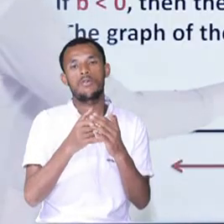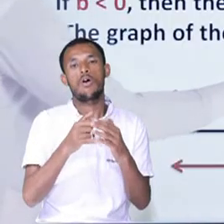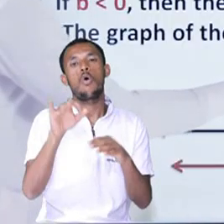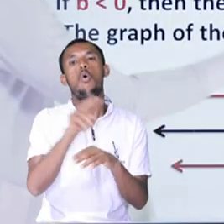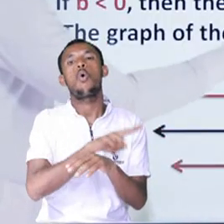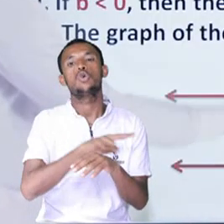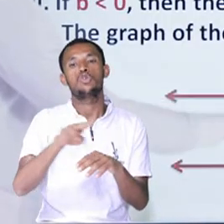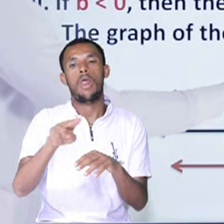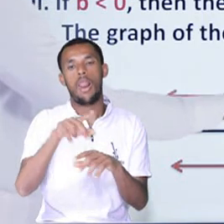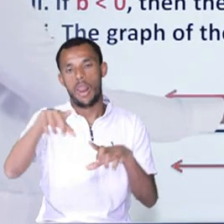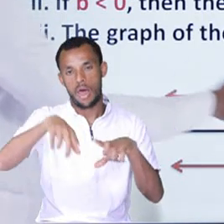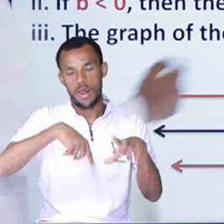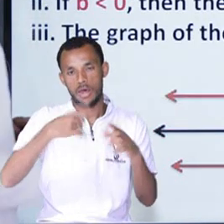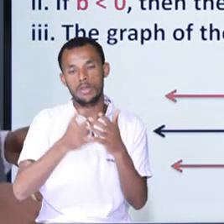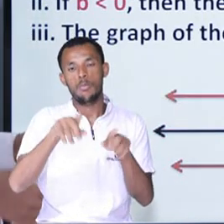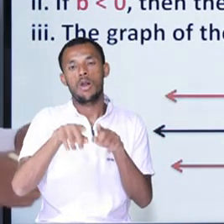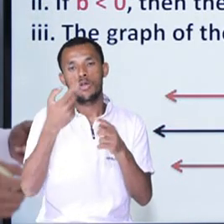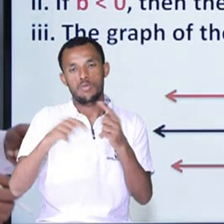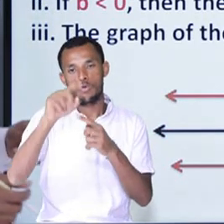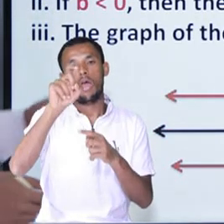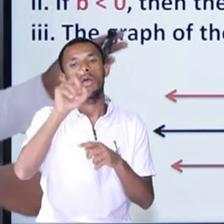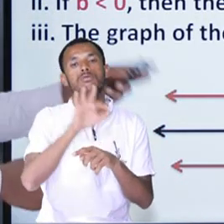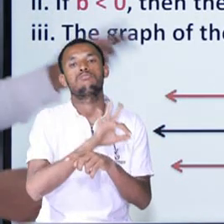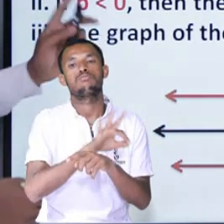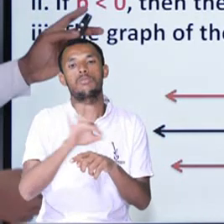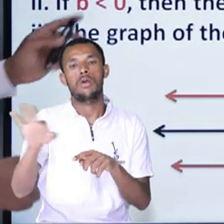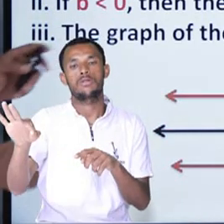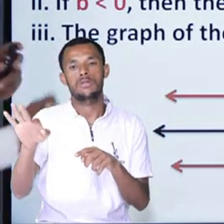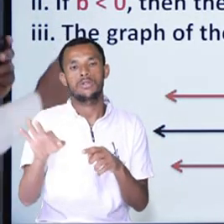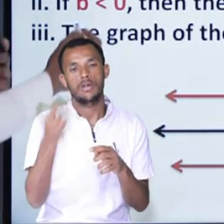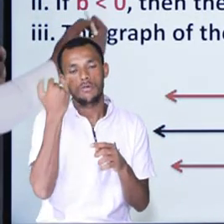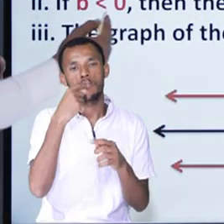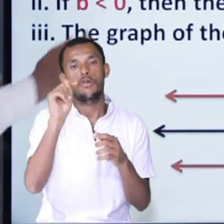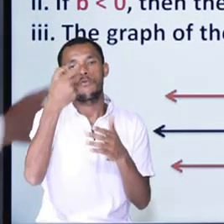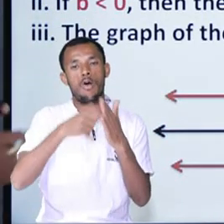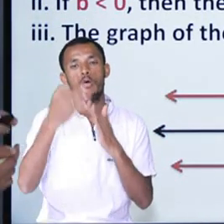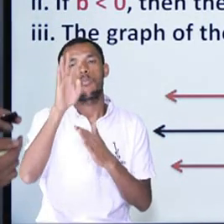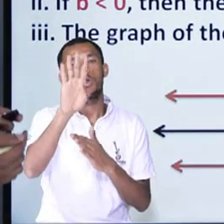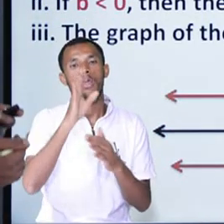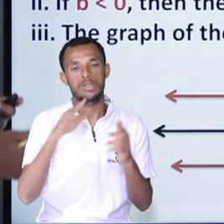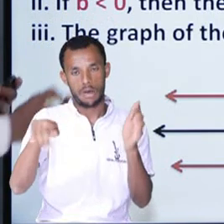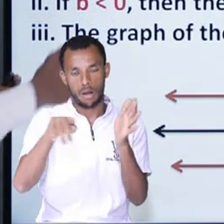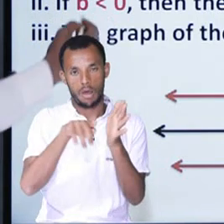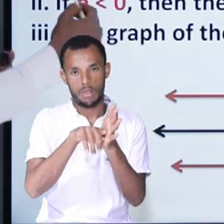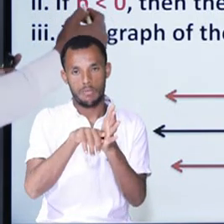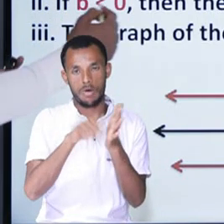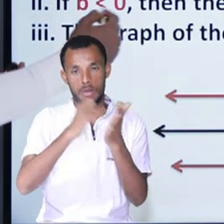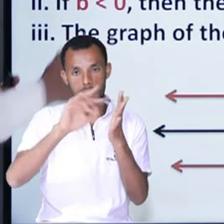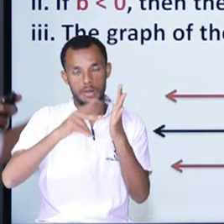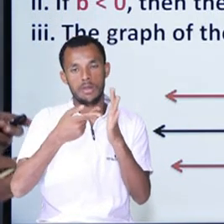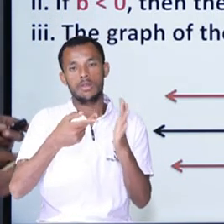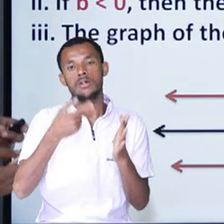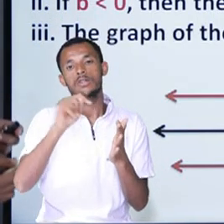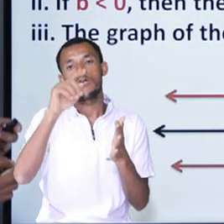a horizontal line which is parallel to the x-axis. But if the value of b is negative, that means the